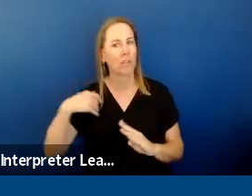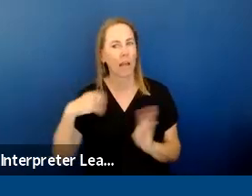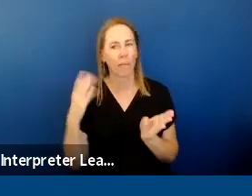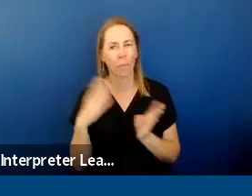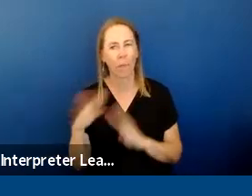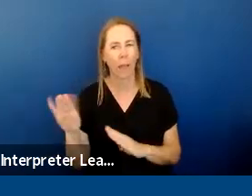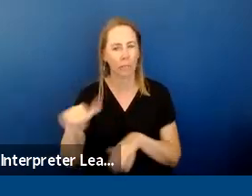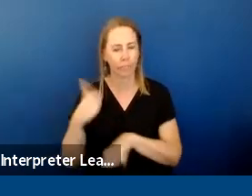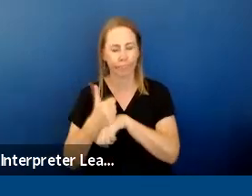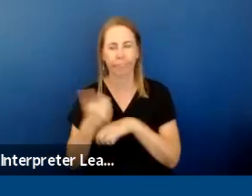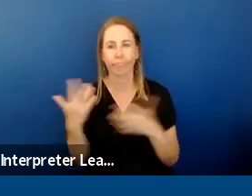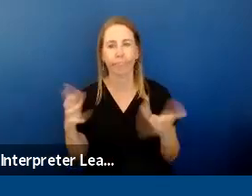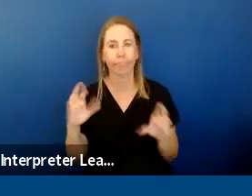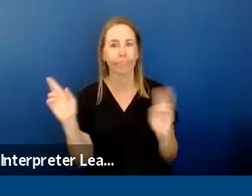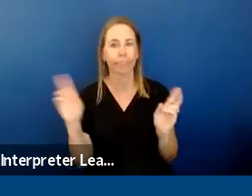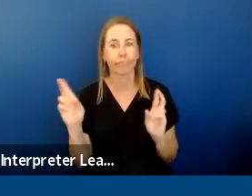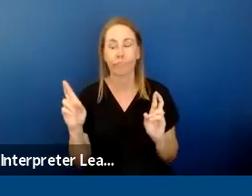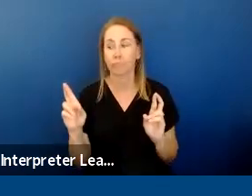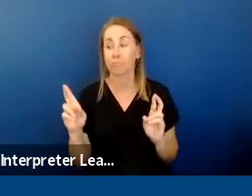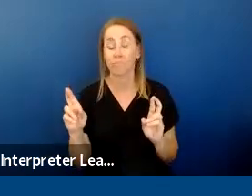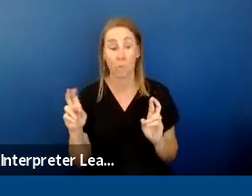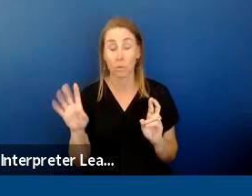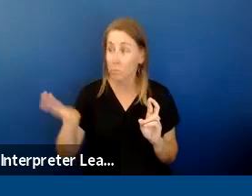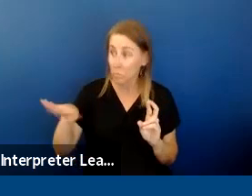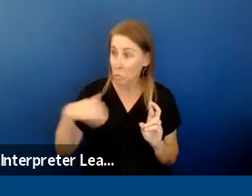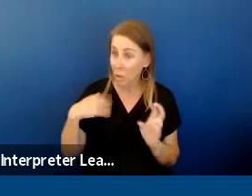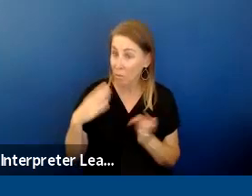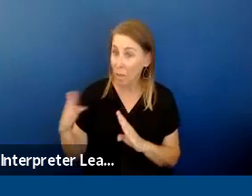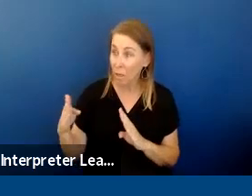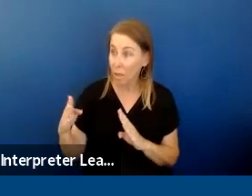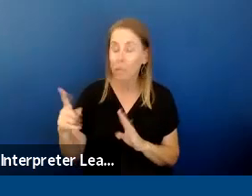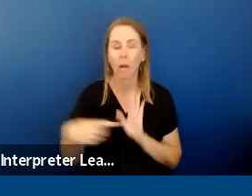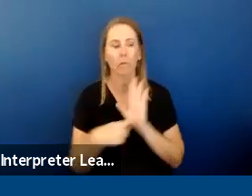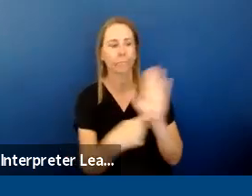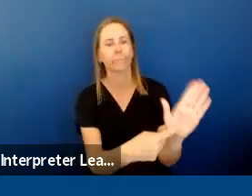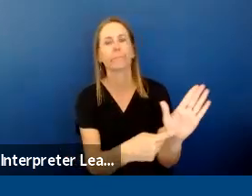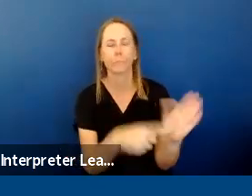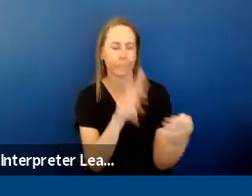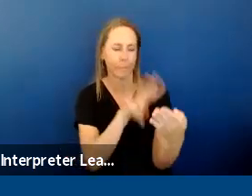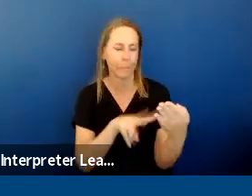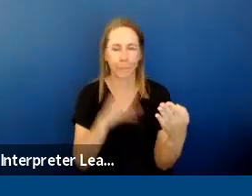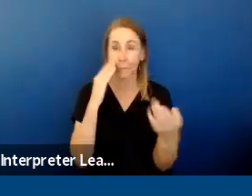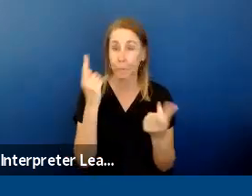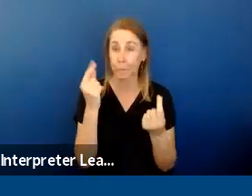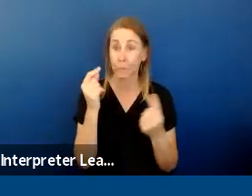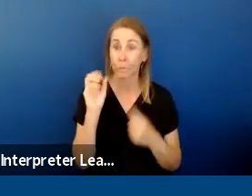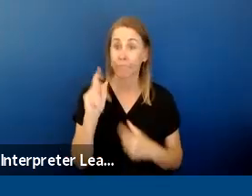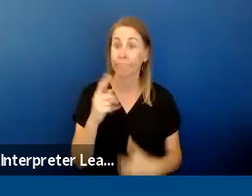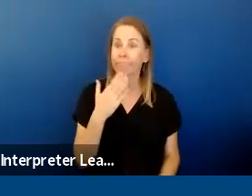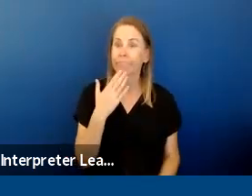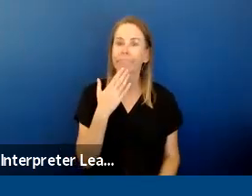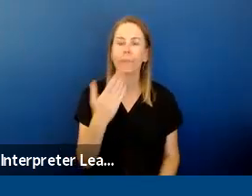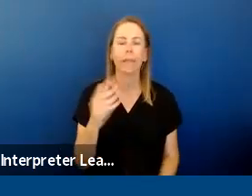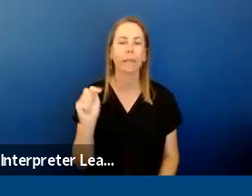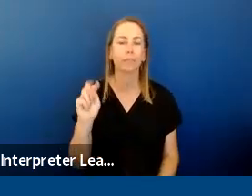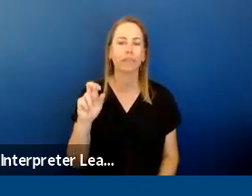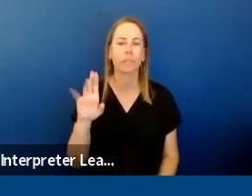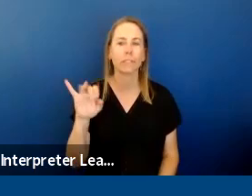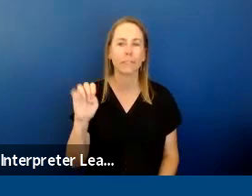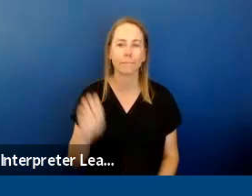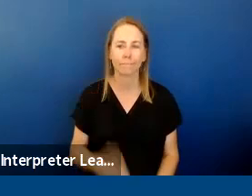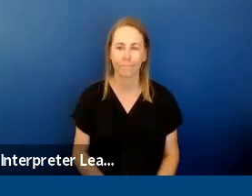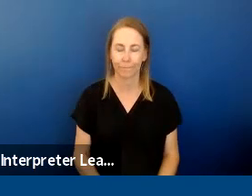No, FEMA would not. Obviously, we're kind of the financial recovery side of it, or financial reimbursement